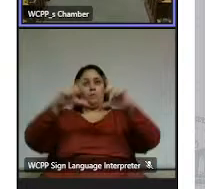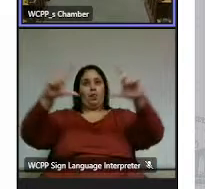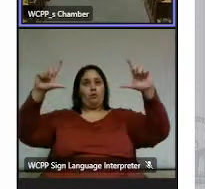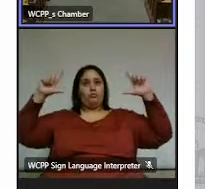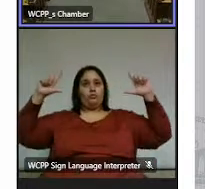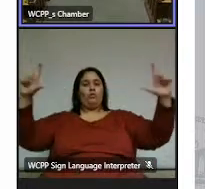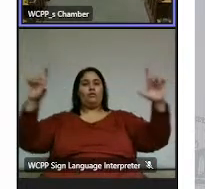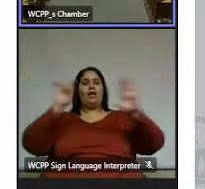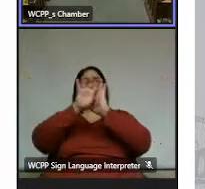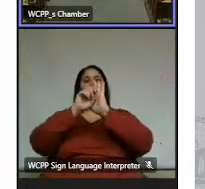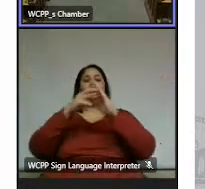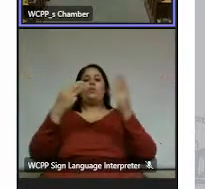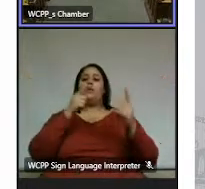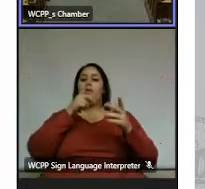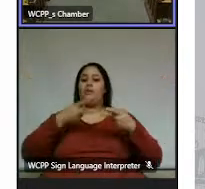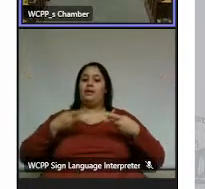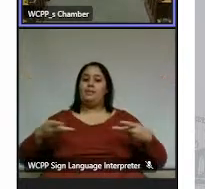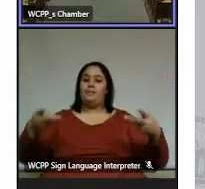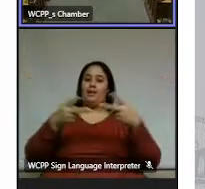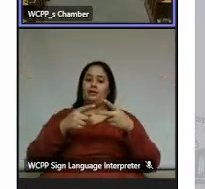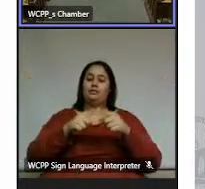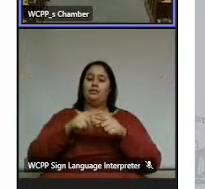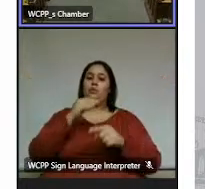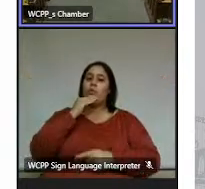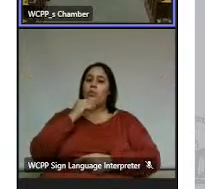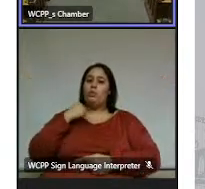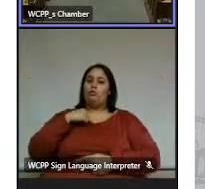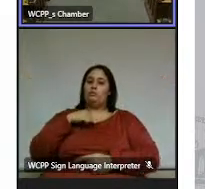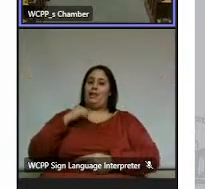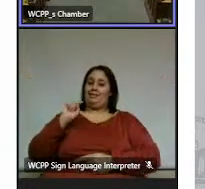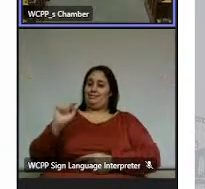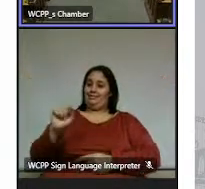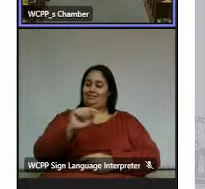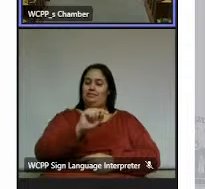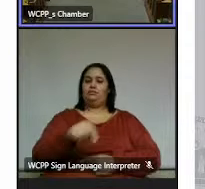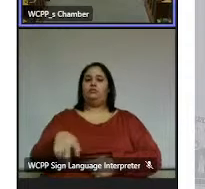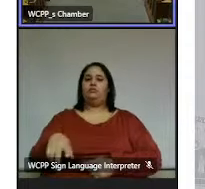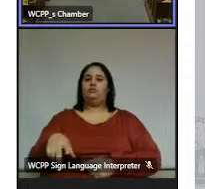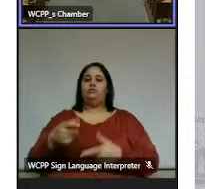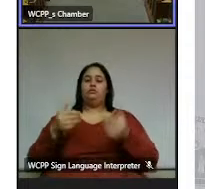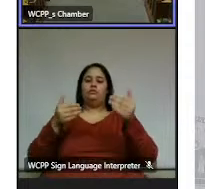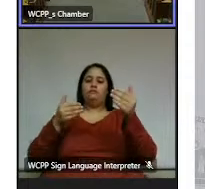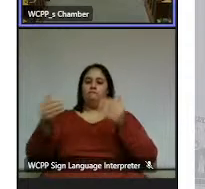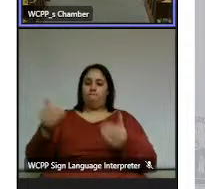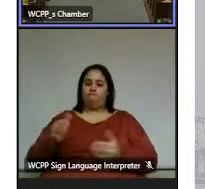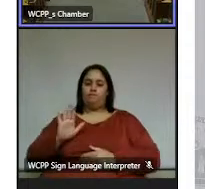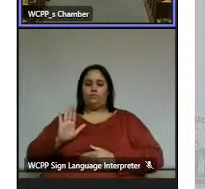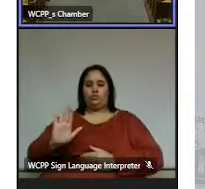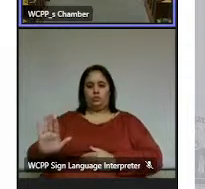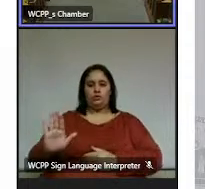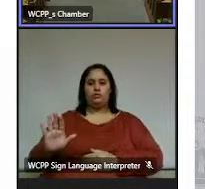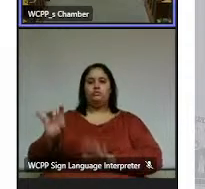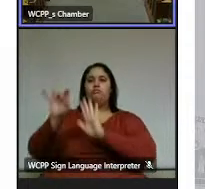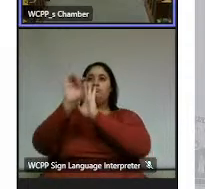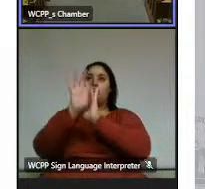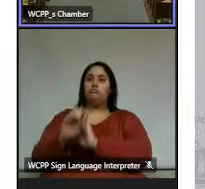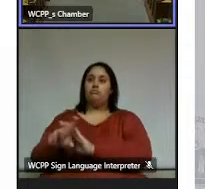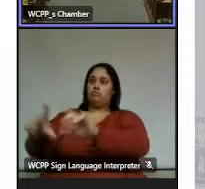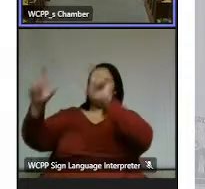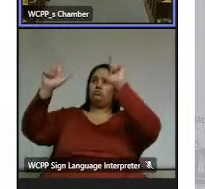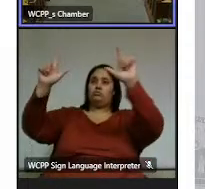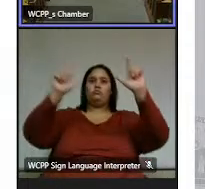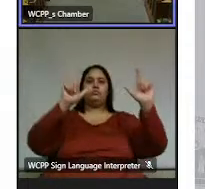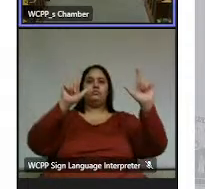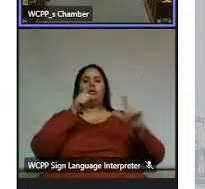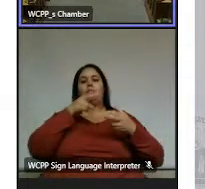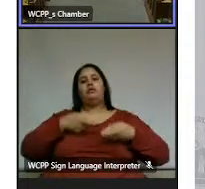advertising in public places under which municipality administers advertising visible from public